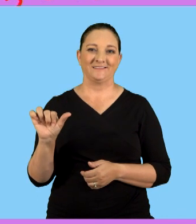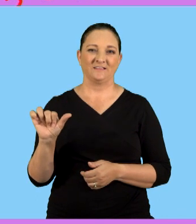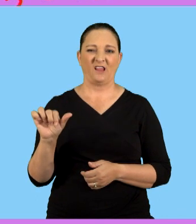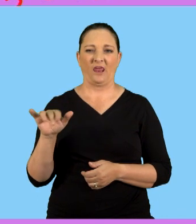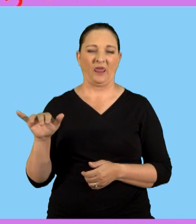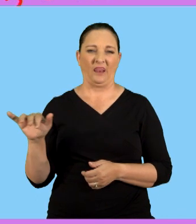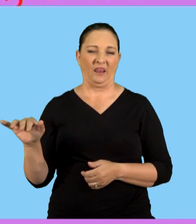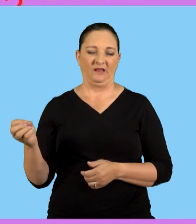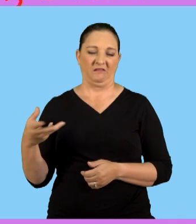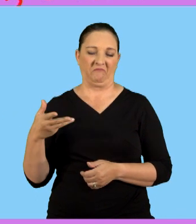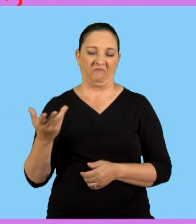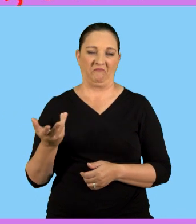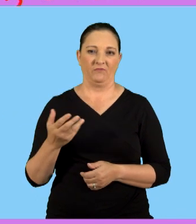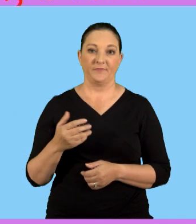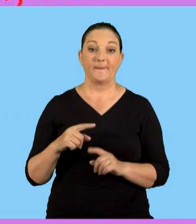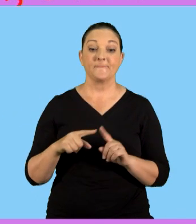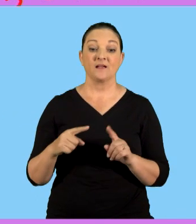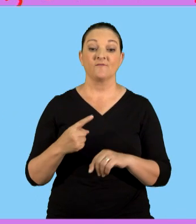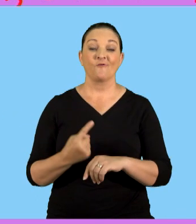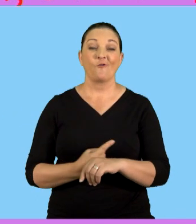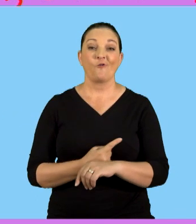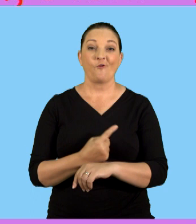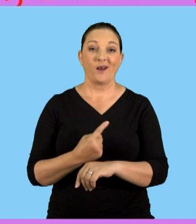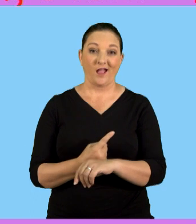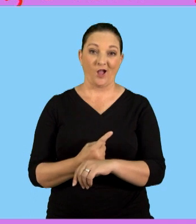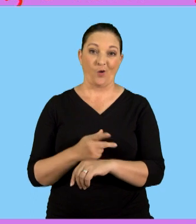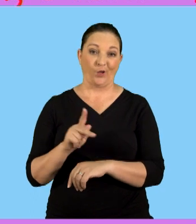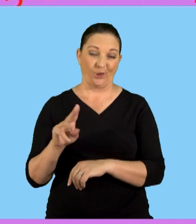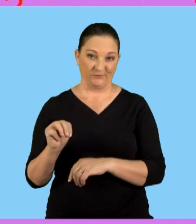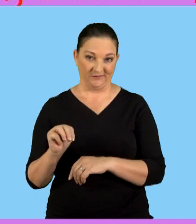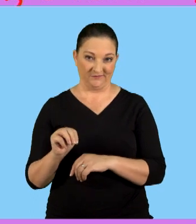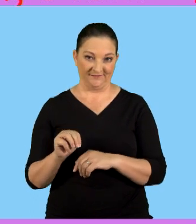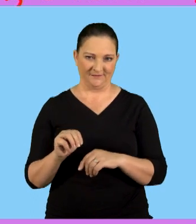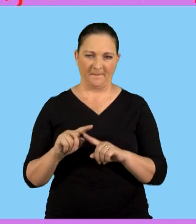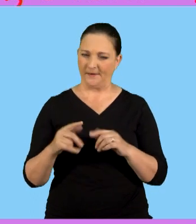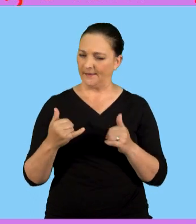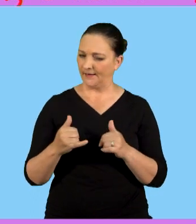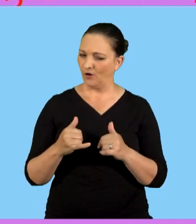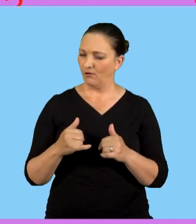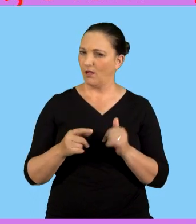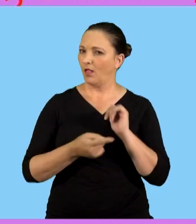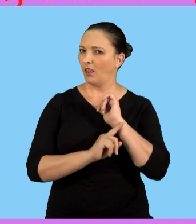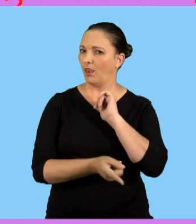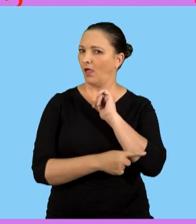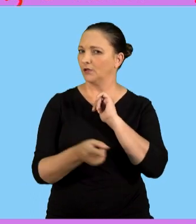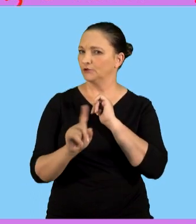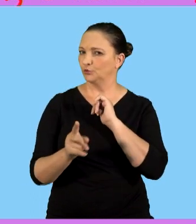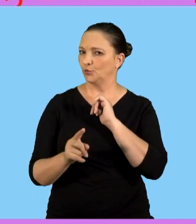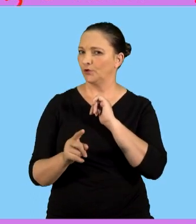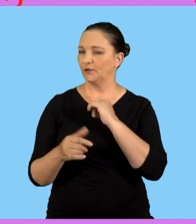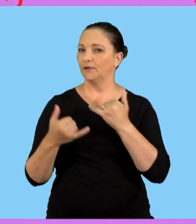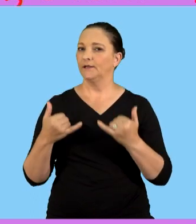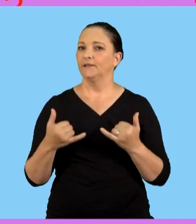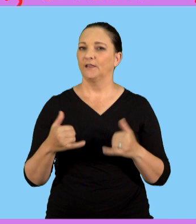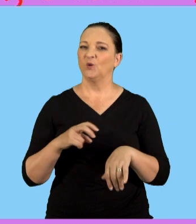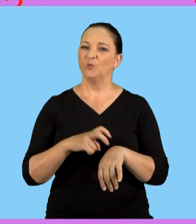89,846, and it gives us a few other digits there as well. Kilometers per hour, right? What is the last step that I need to do? Round off your